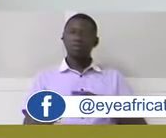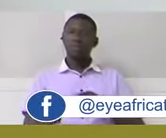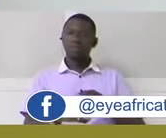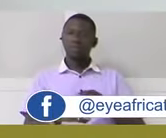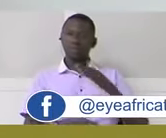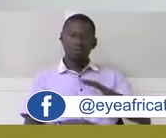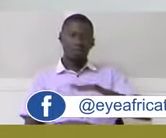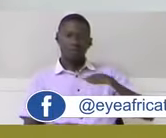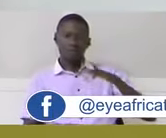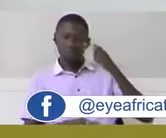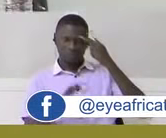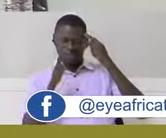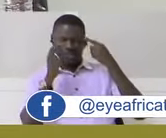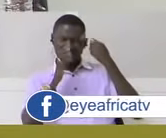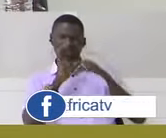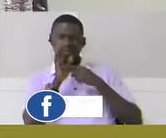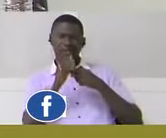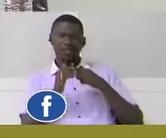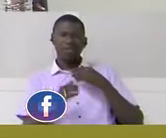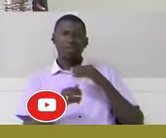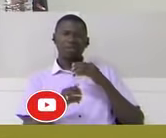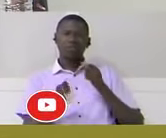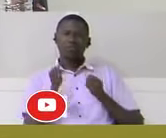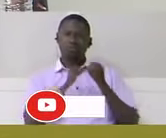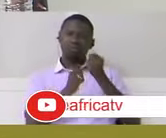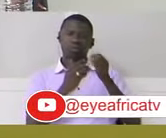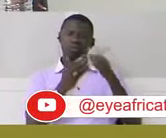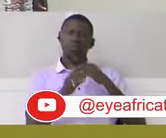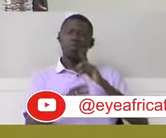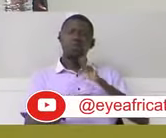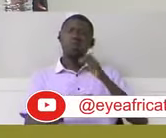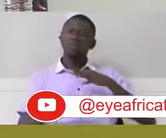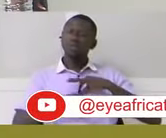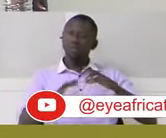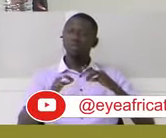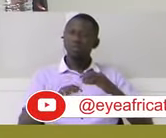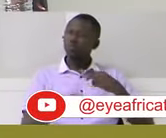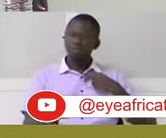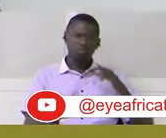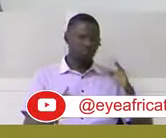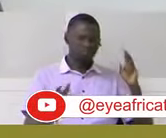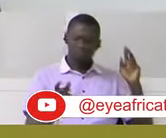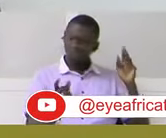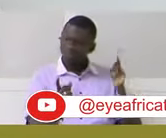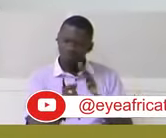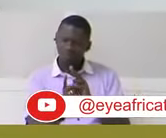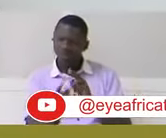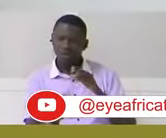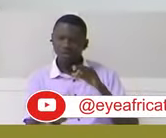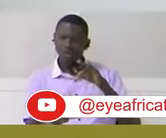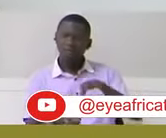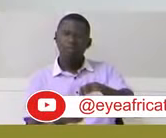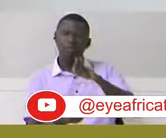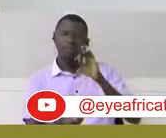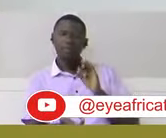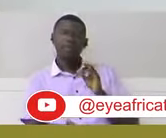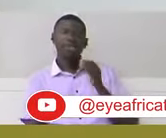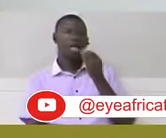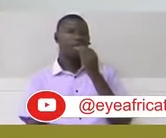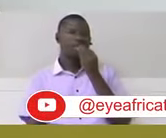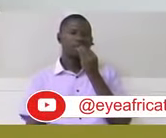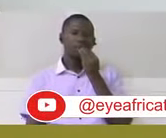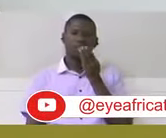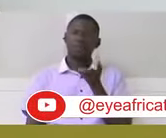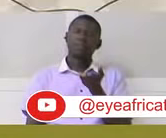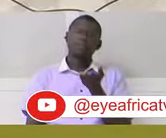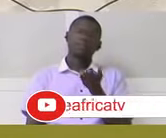What they are interested is just to go and get the biscuit. Alon din ninga ninga walbu ka fa bono nyoro ka fuko motoka na ala walu ka walu hakilo yoka tara